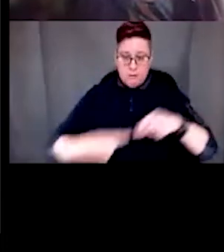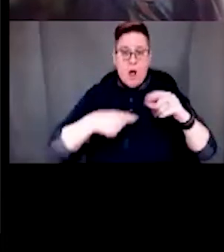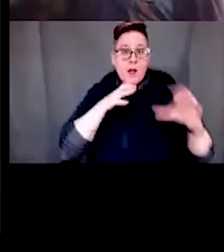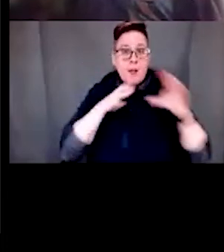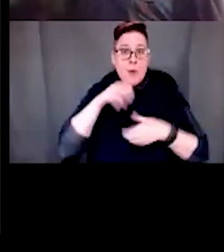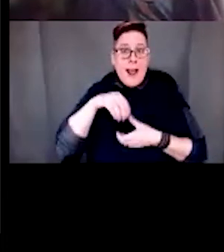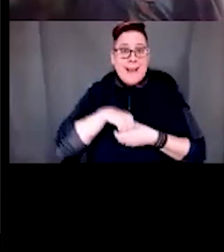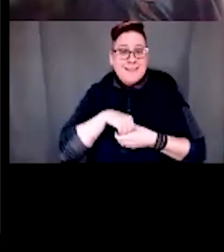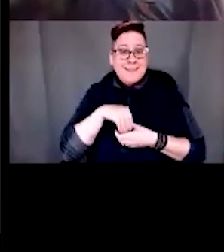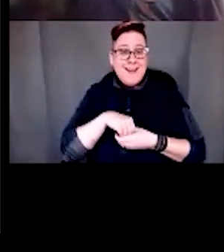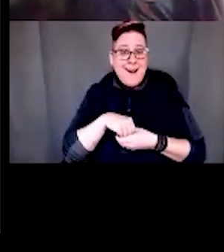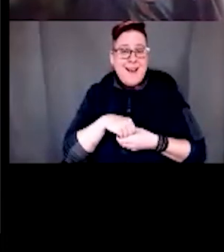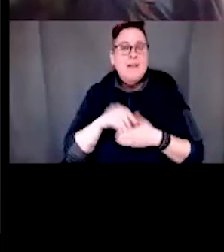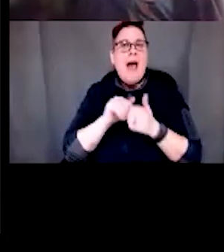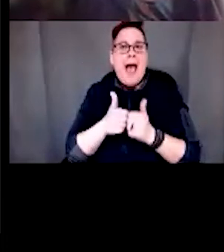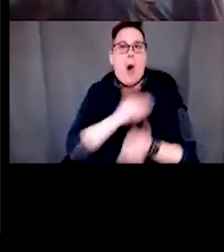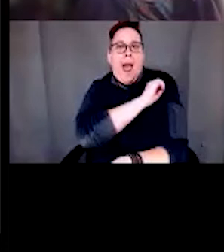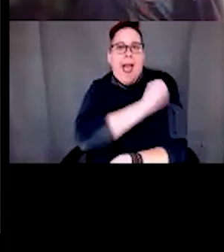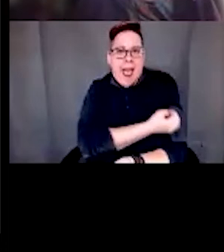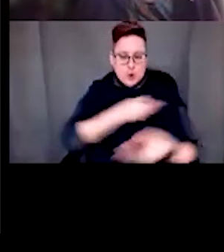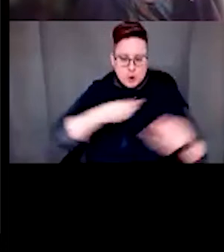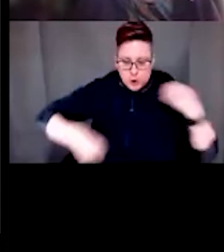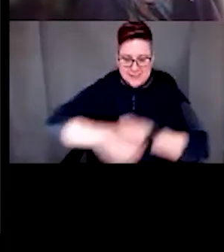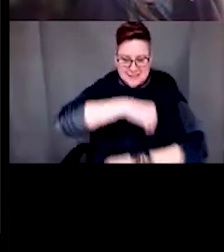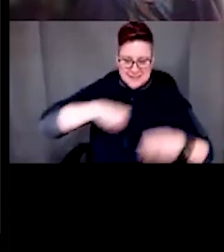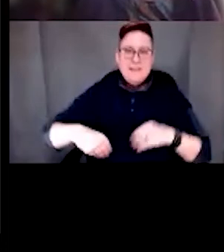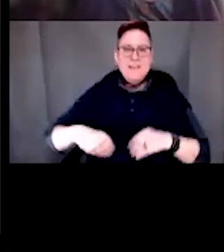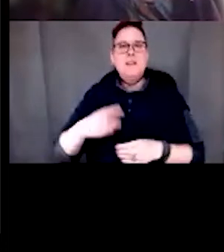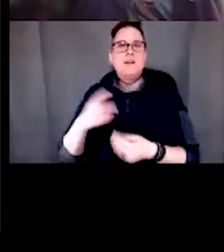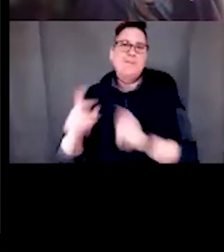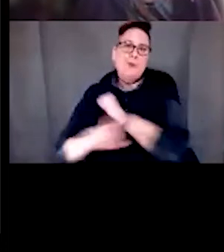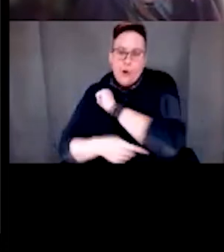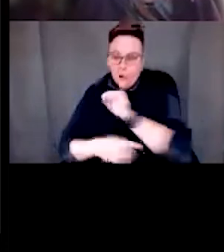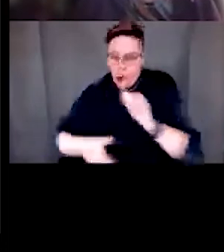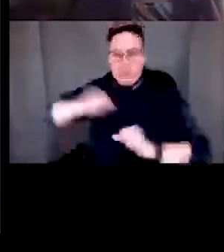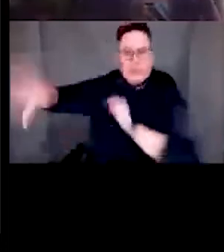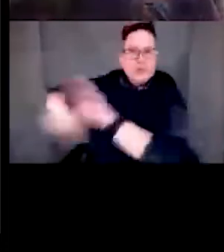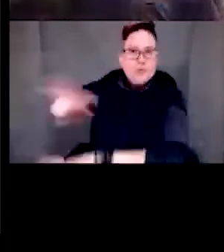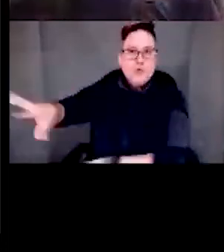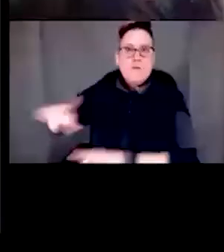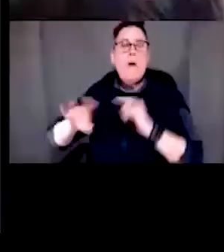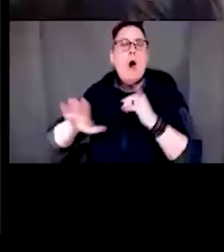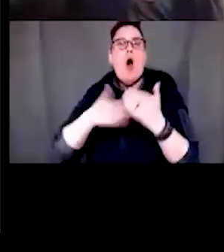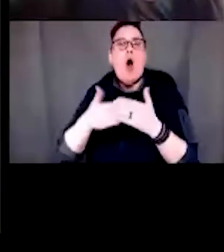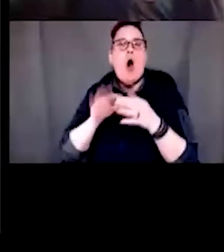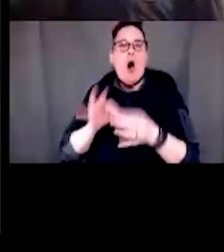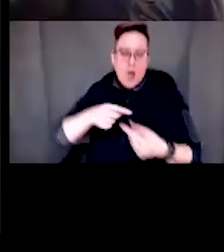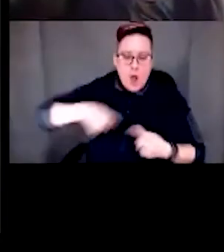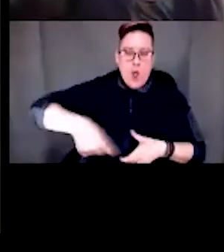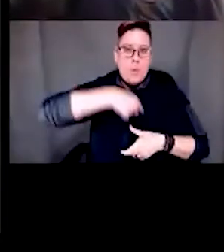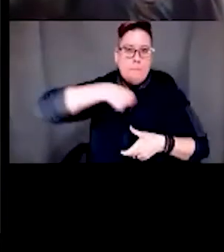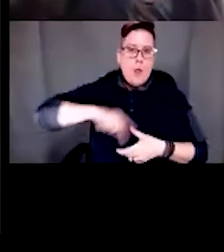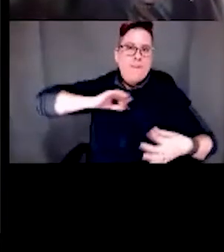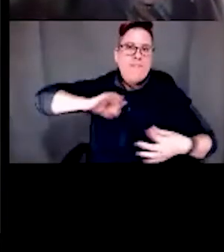itself. And it's how it brings energy to different parts and removes toxins. But it's all based on feedback loops. And there are many,